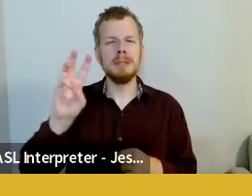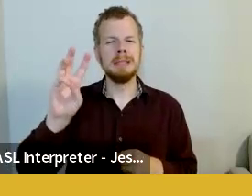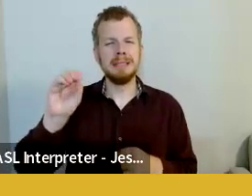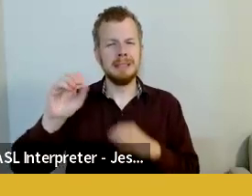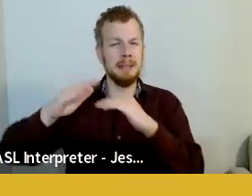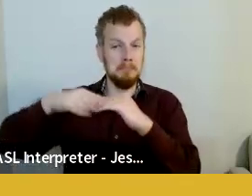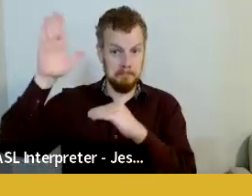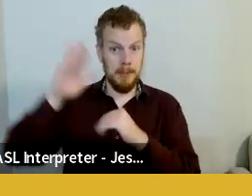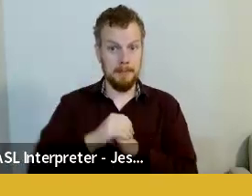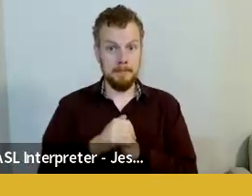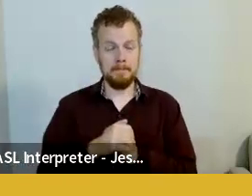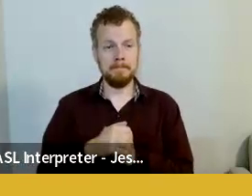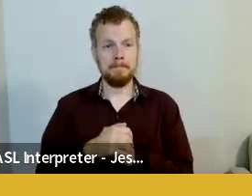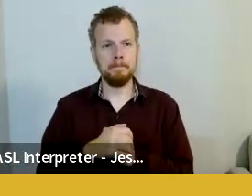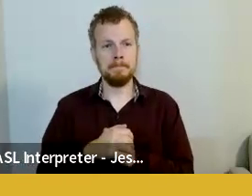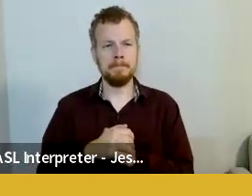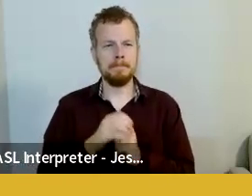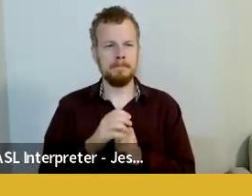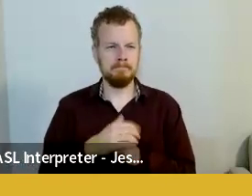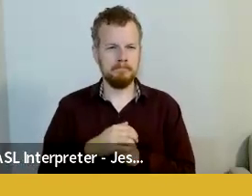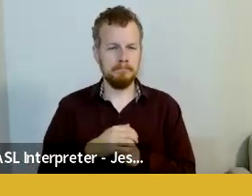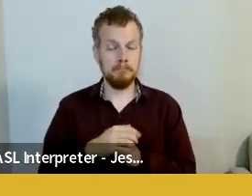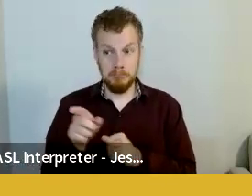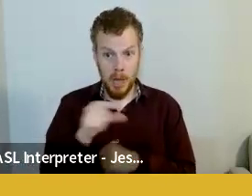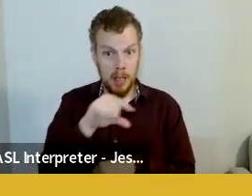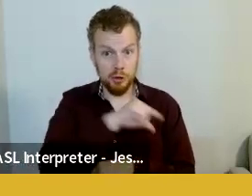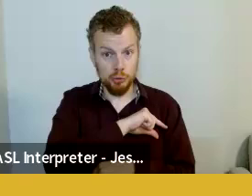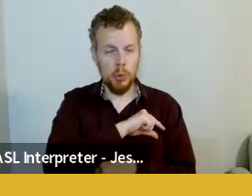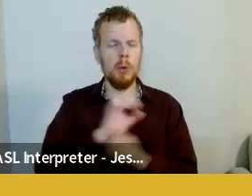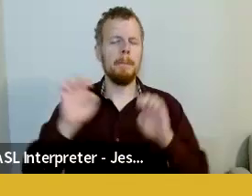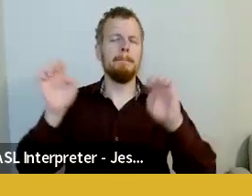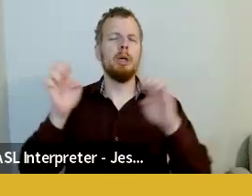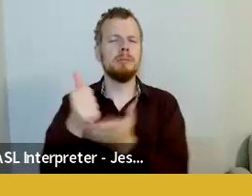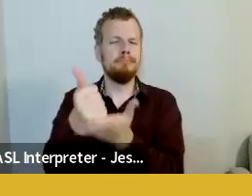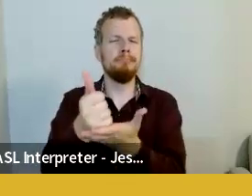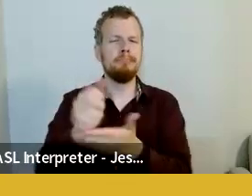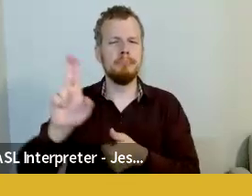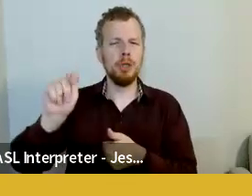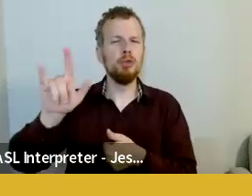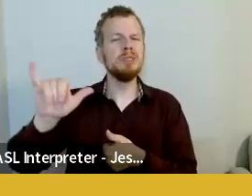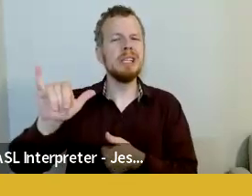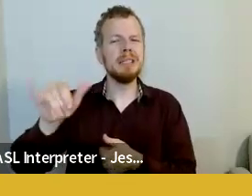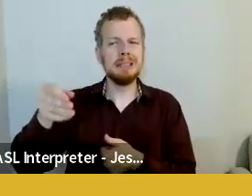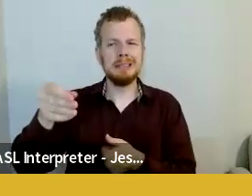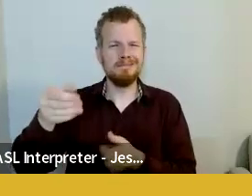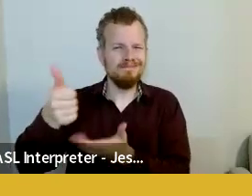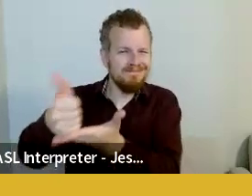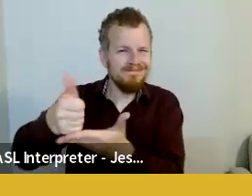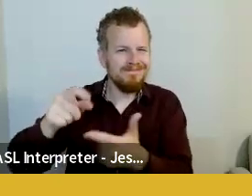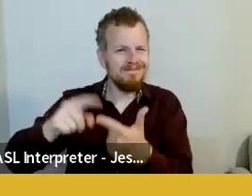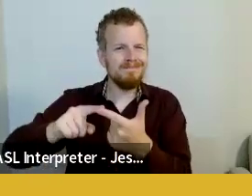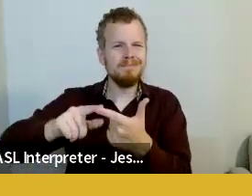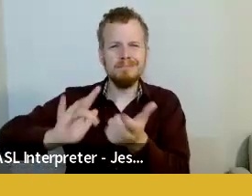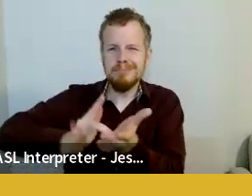60 that are eligible. It provides emergency support for utility assistance, medicine and